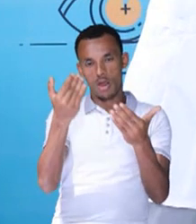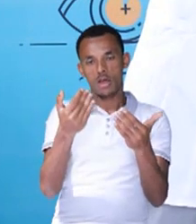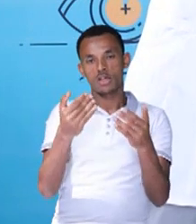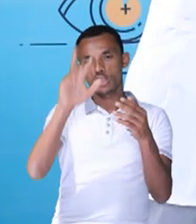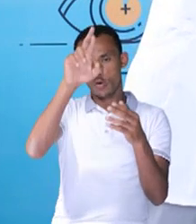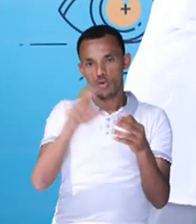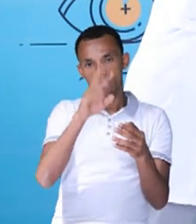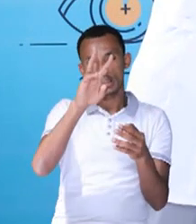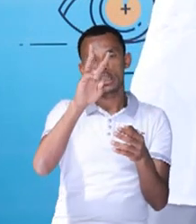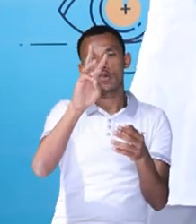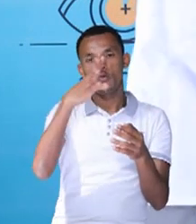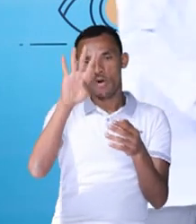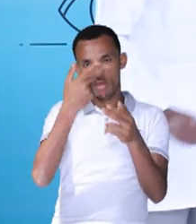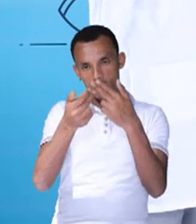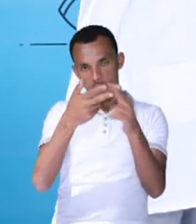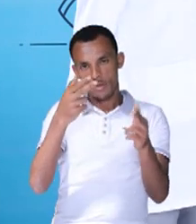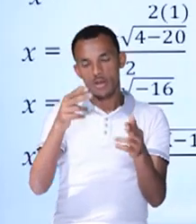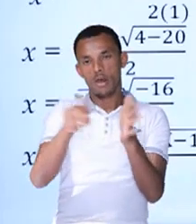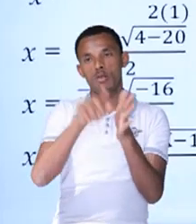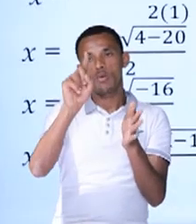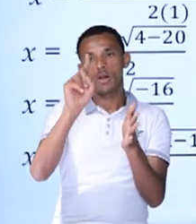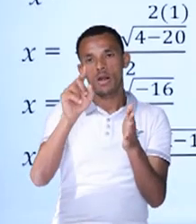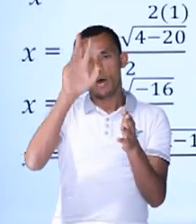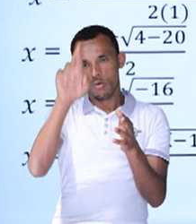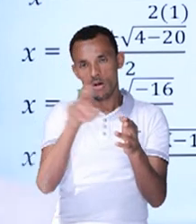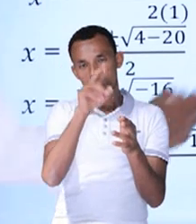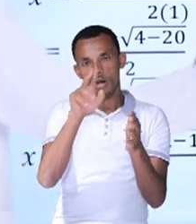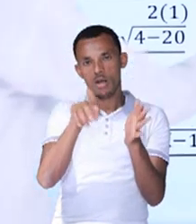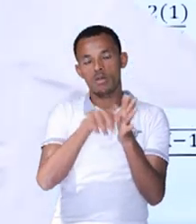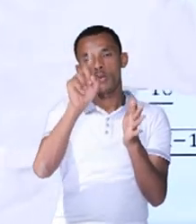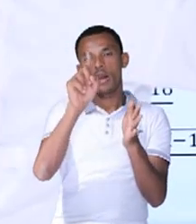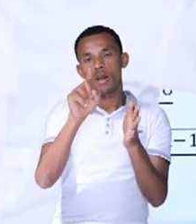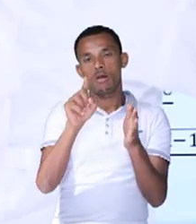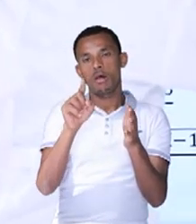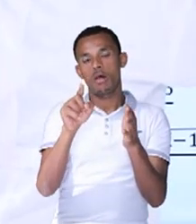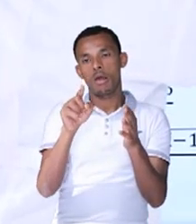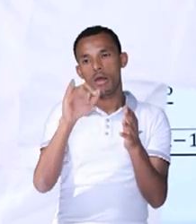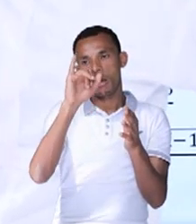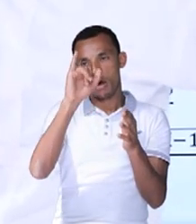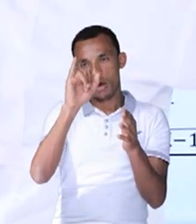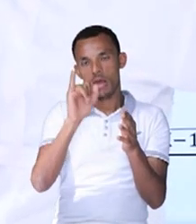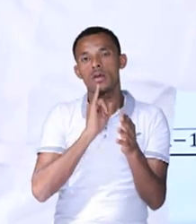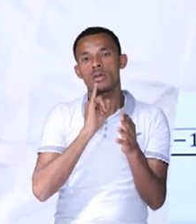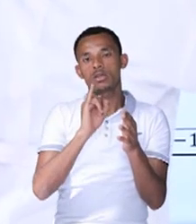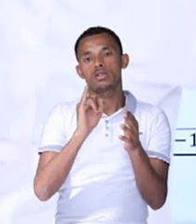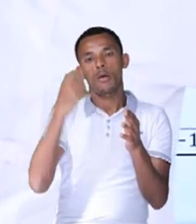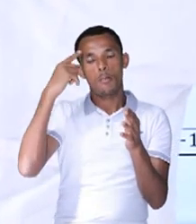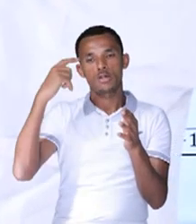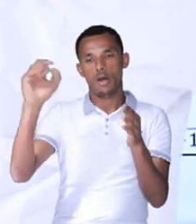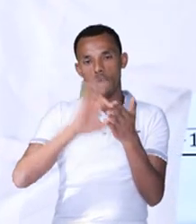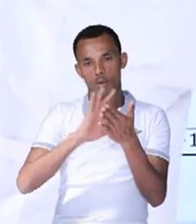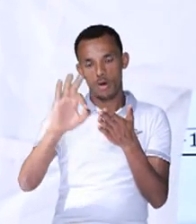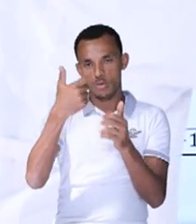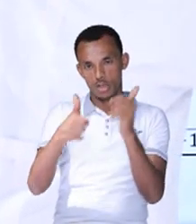the square root of 16 is 4 times root negative 1. But root negative 1, we have defined I is an imaginary